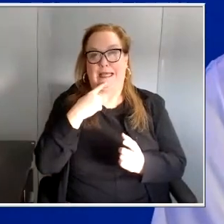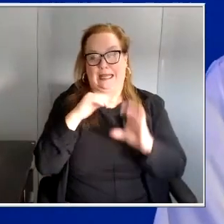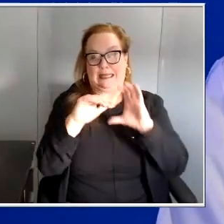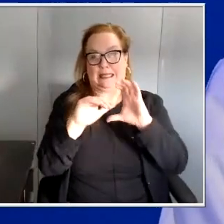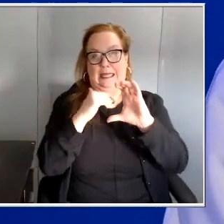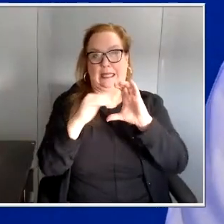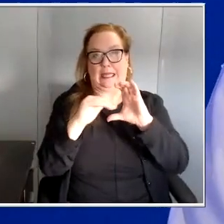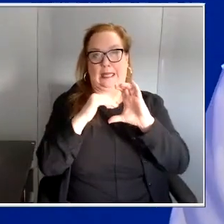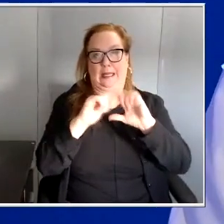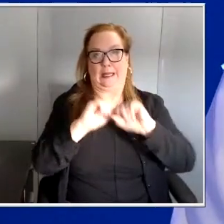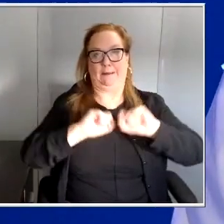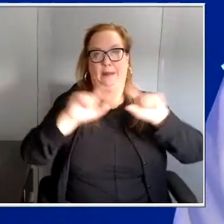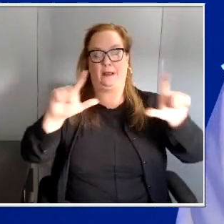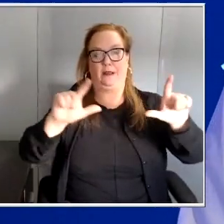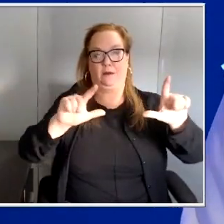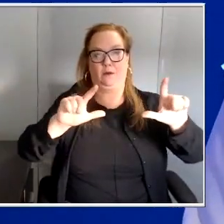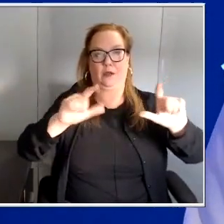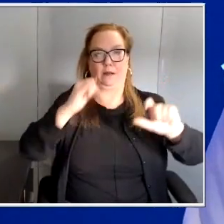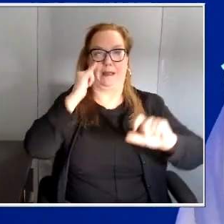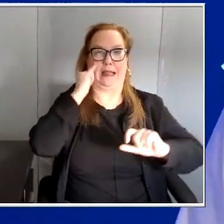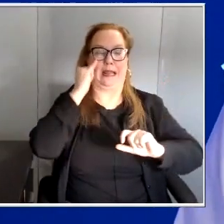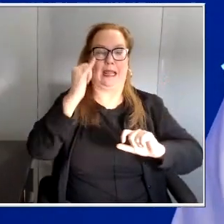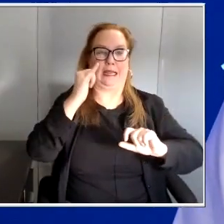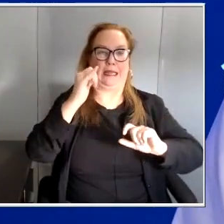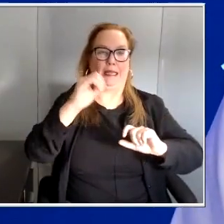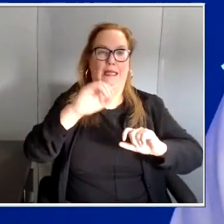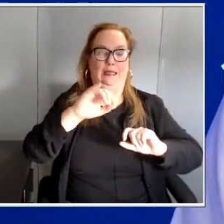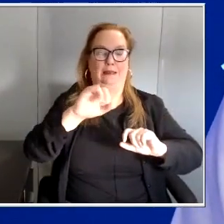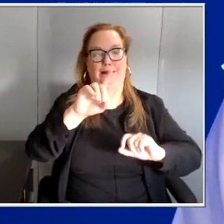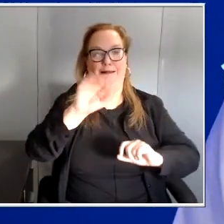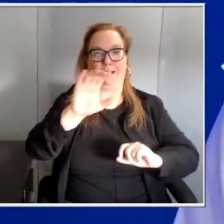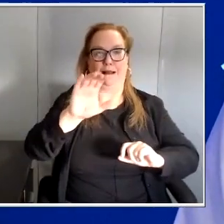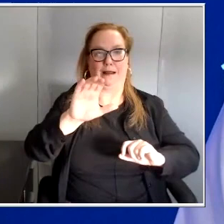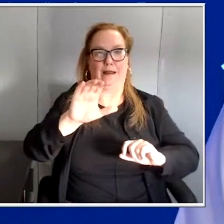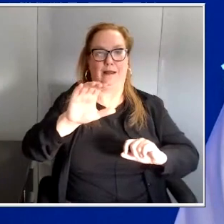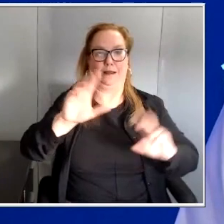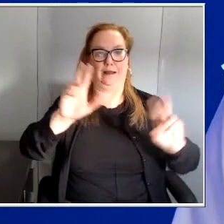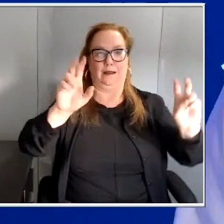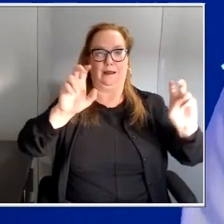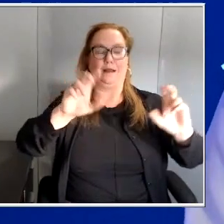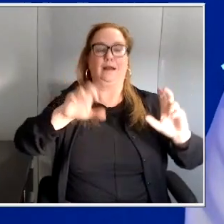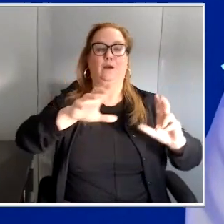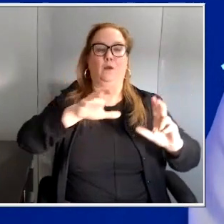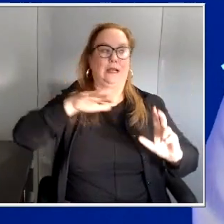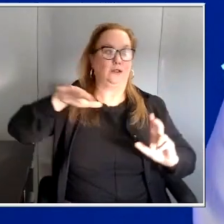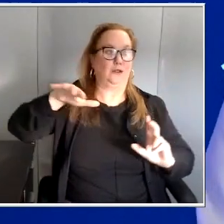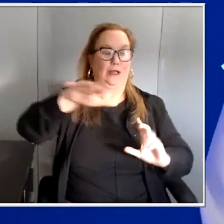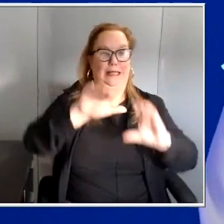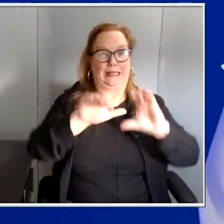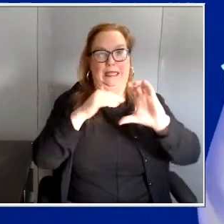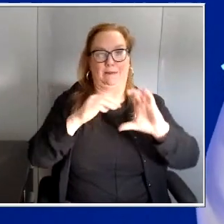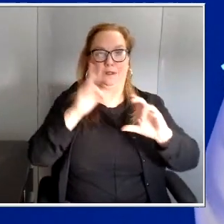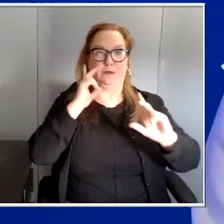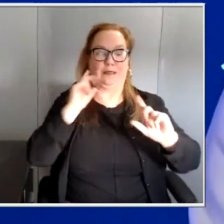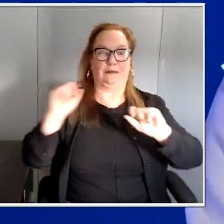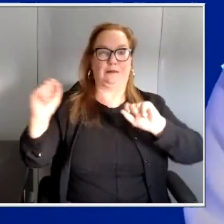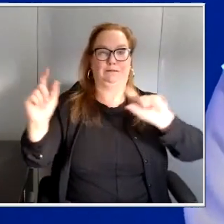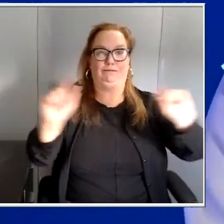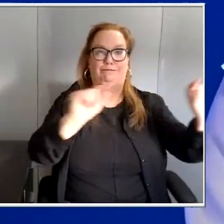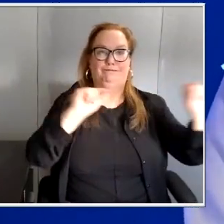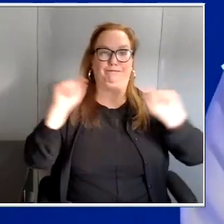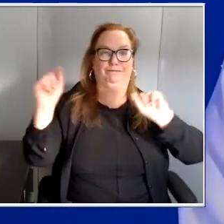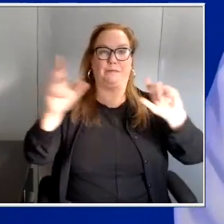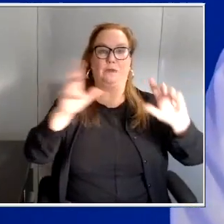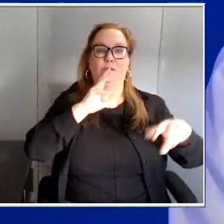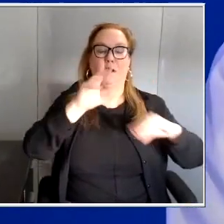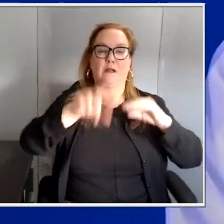make a quasi-ID doc out of you, Steve, that we had circulating around, and we had heard before earlier on the show too, we